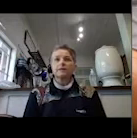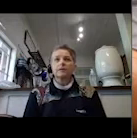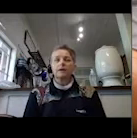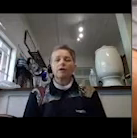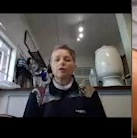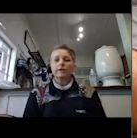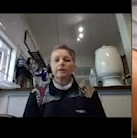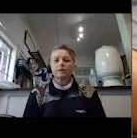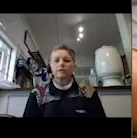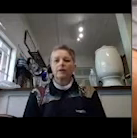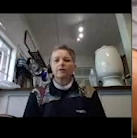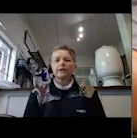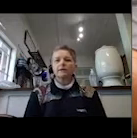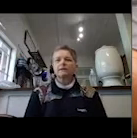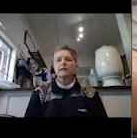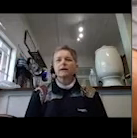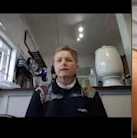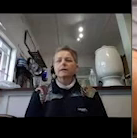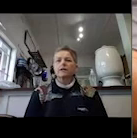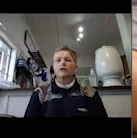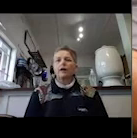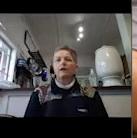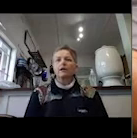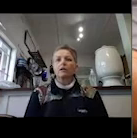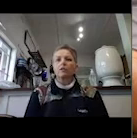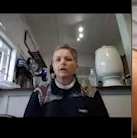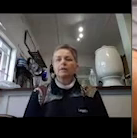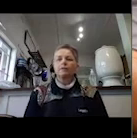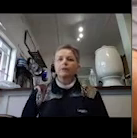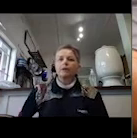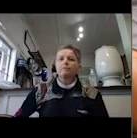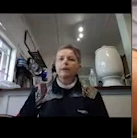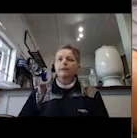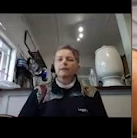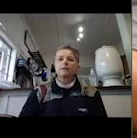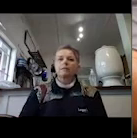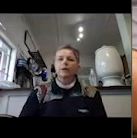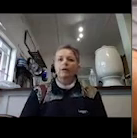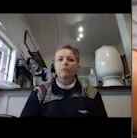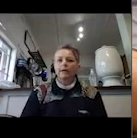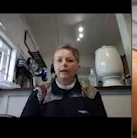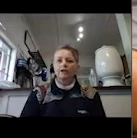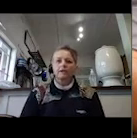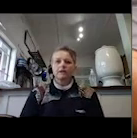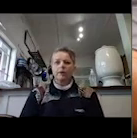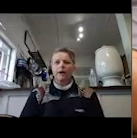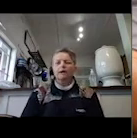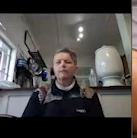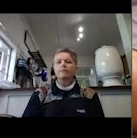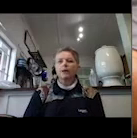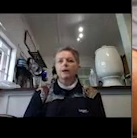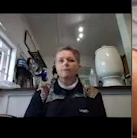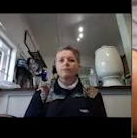expenses for a health reason or for other reasons, and so they can no longer meet their obligations to